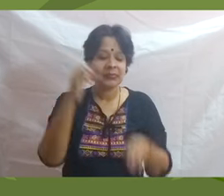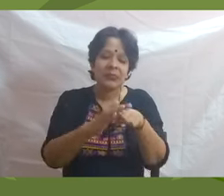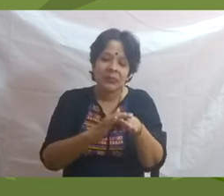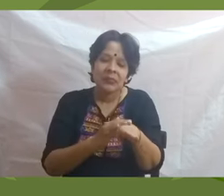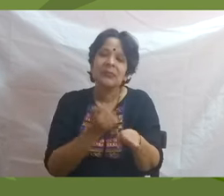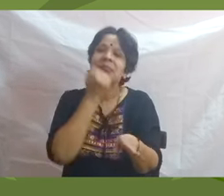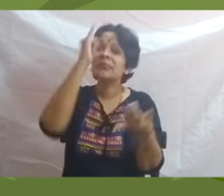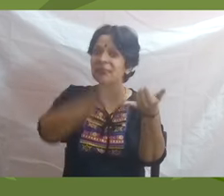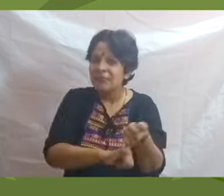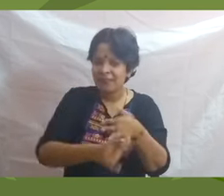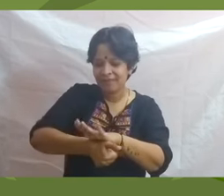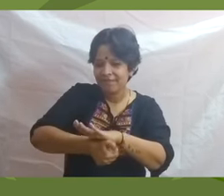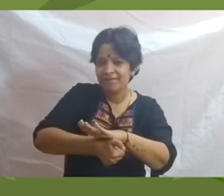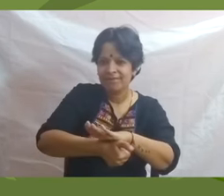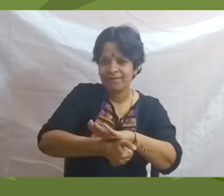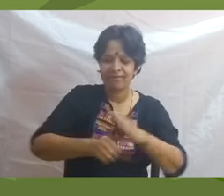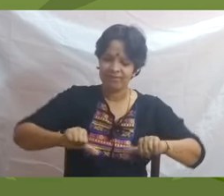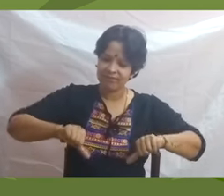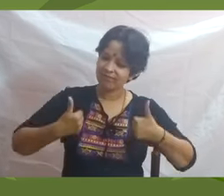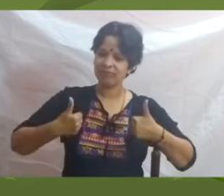and steady won the race.